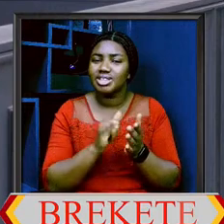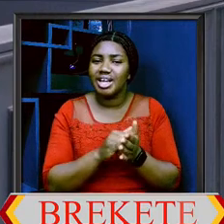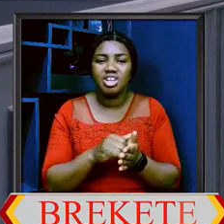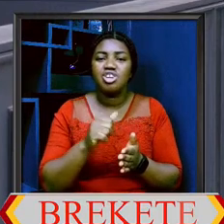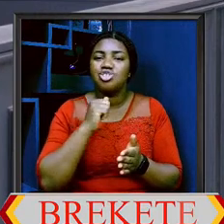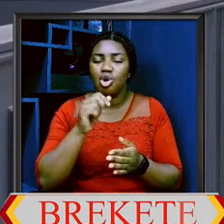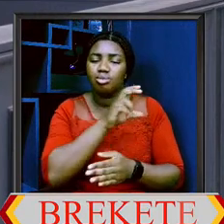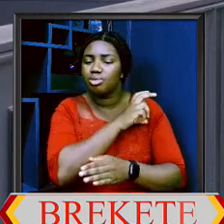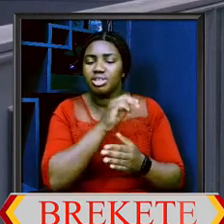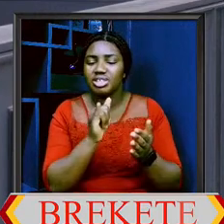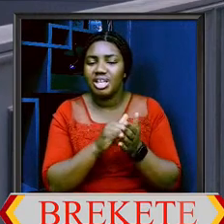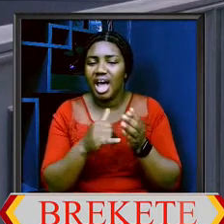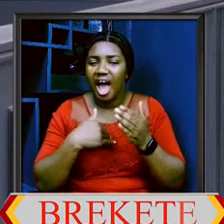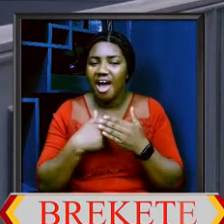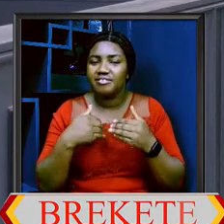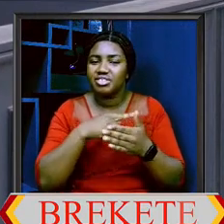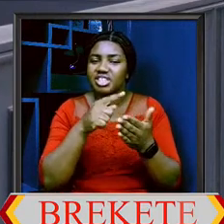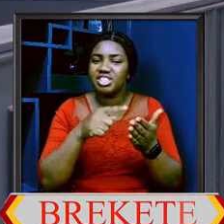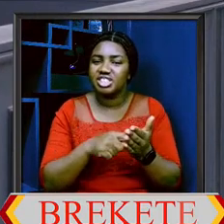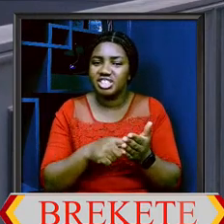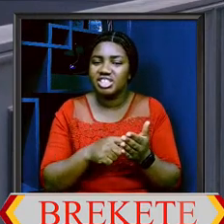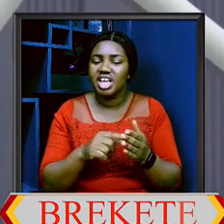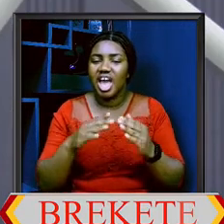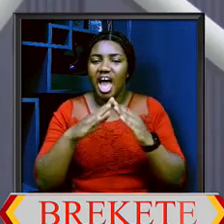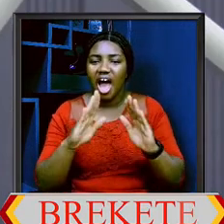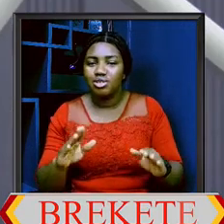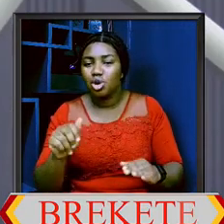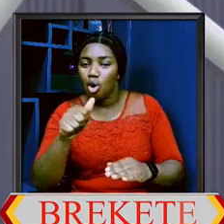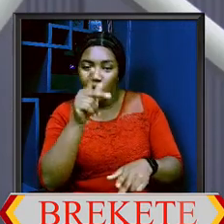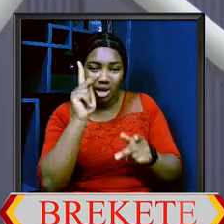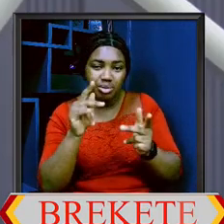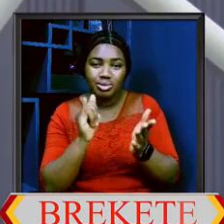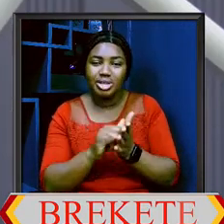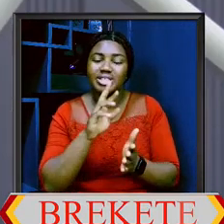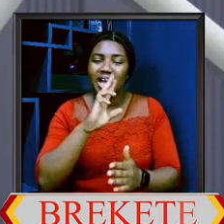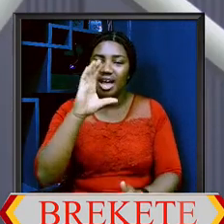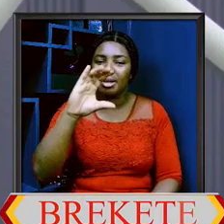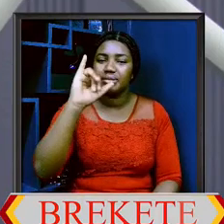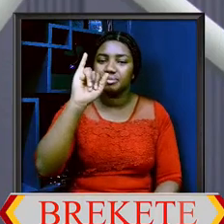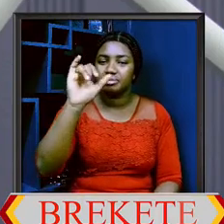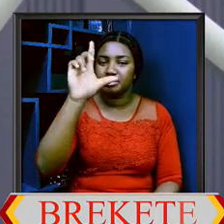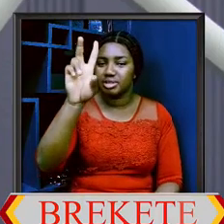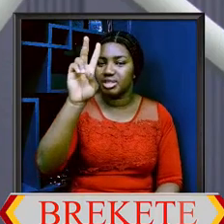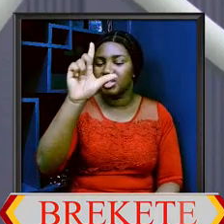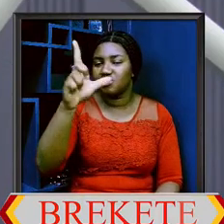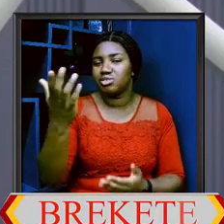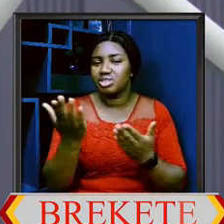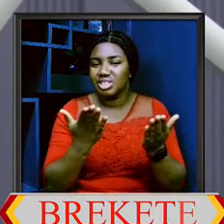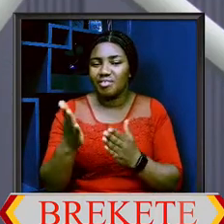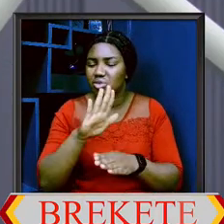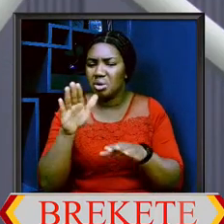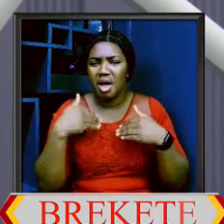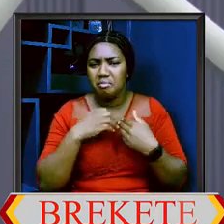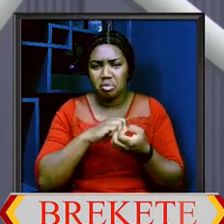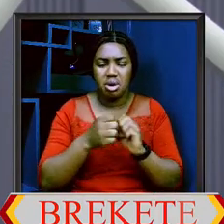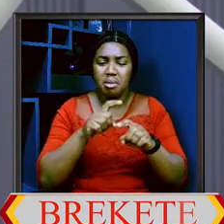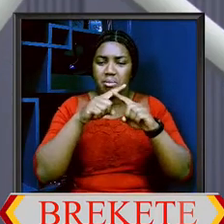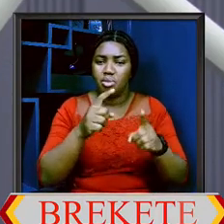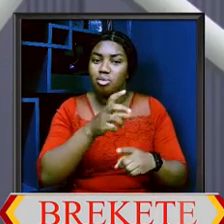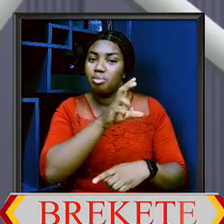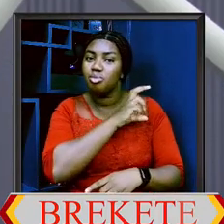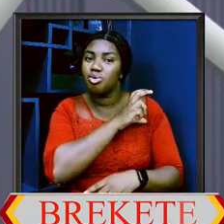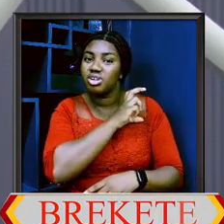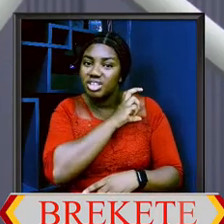houses other people when be civil servants then be they they they get problem but